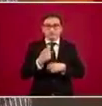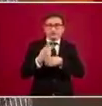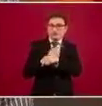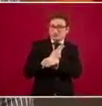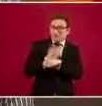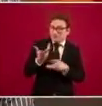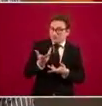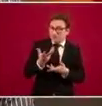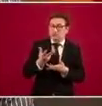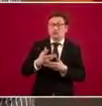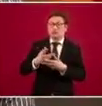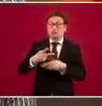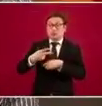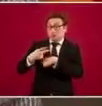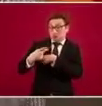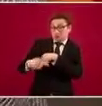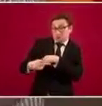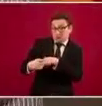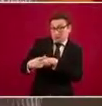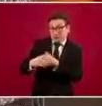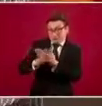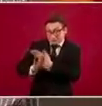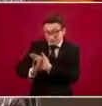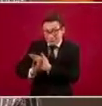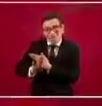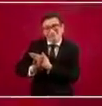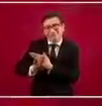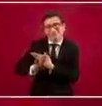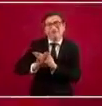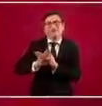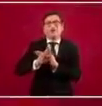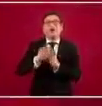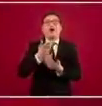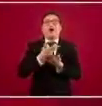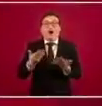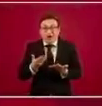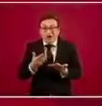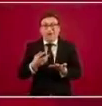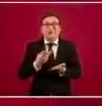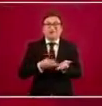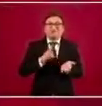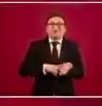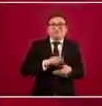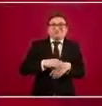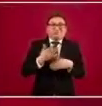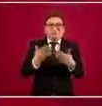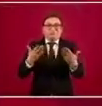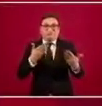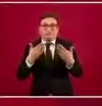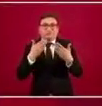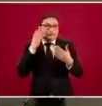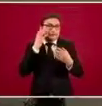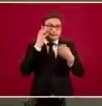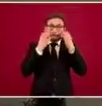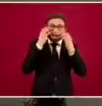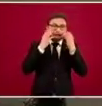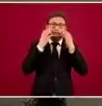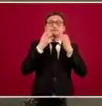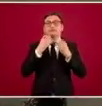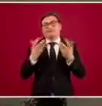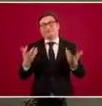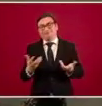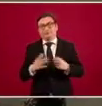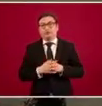and then to be constantly touching your face unconsciously. And this is what we call risk compensation,